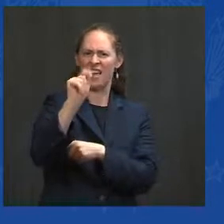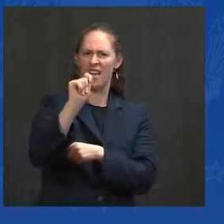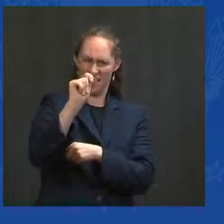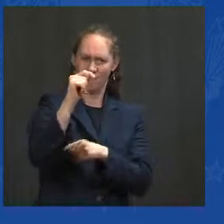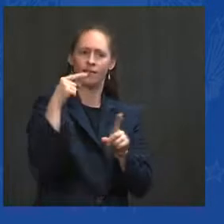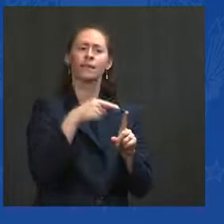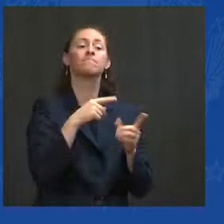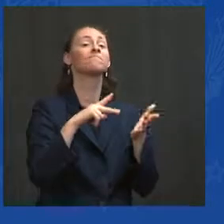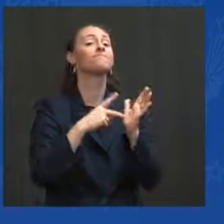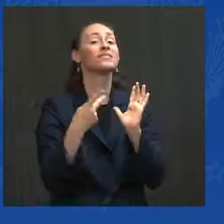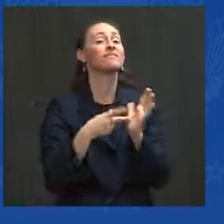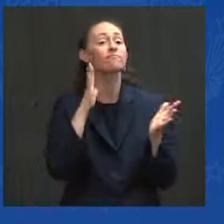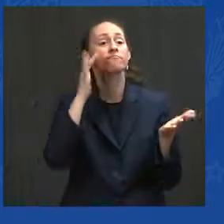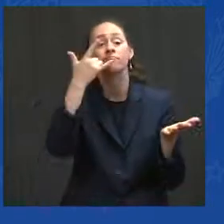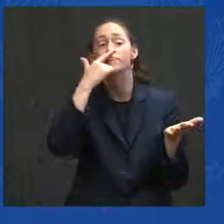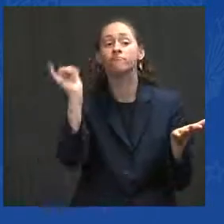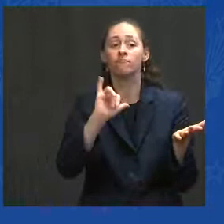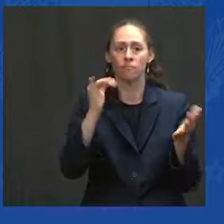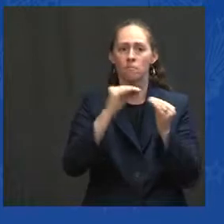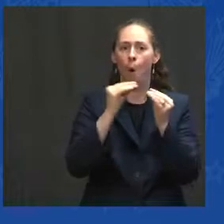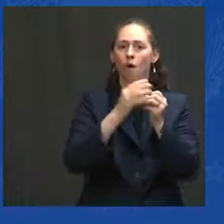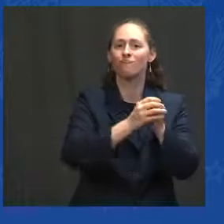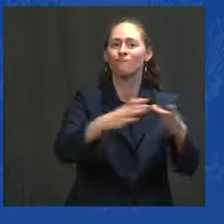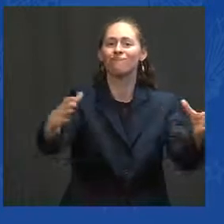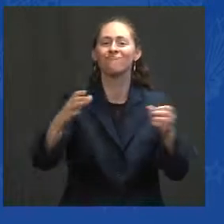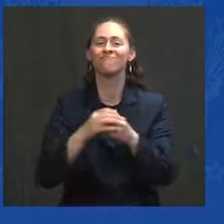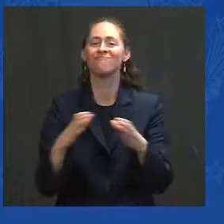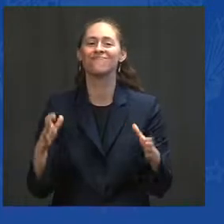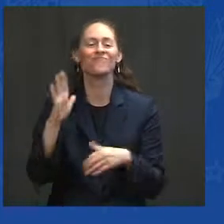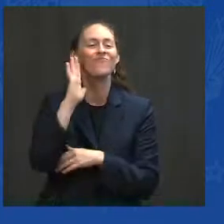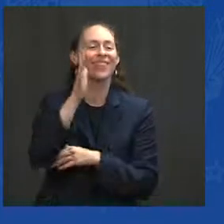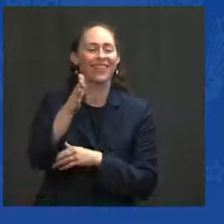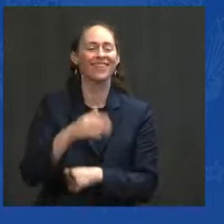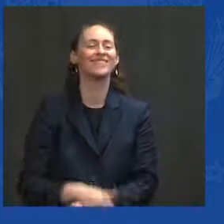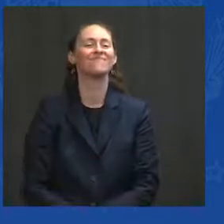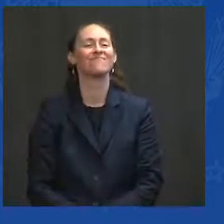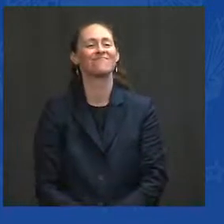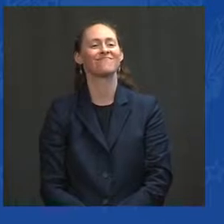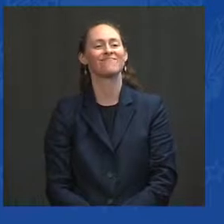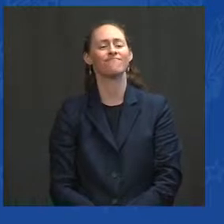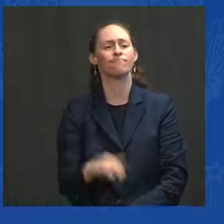the same token, competitive economy means companies must do